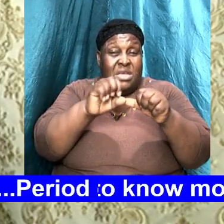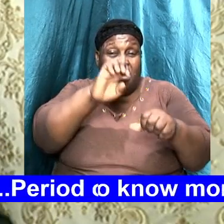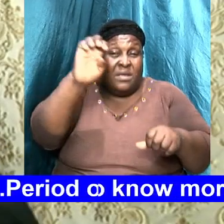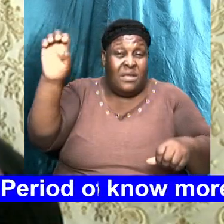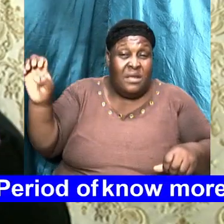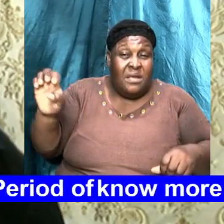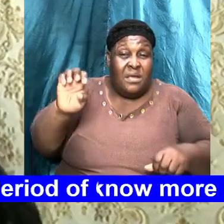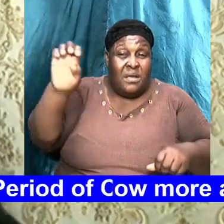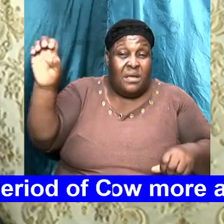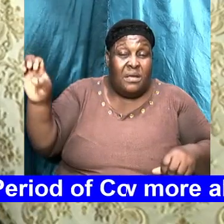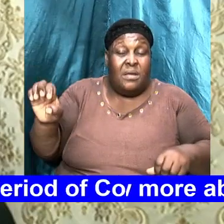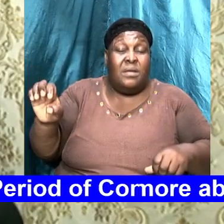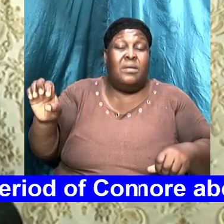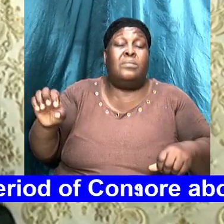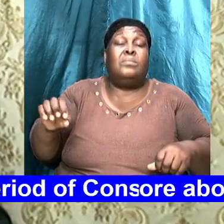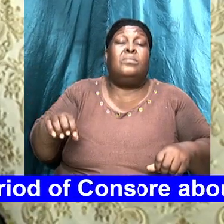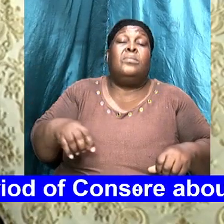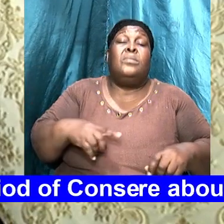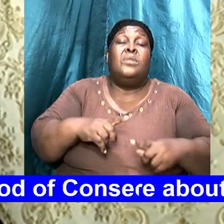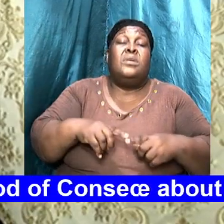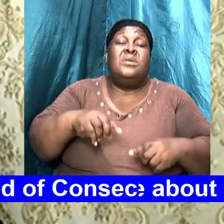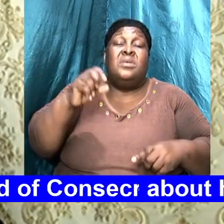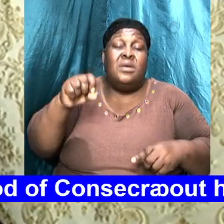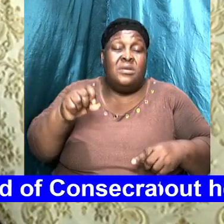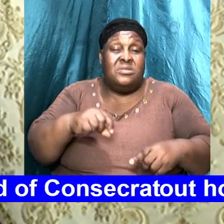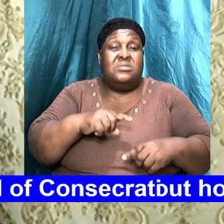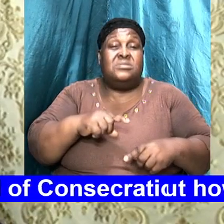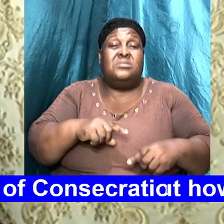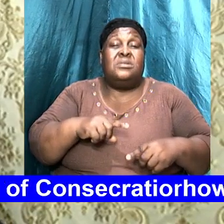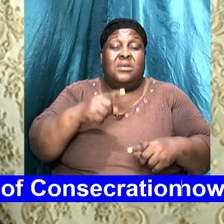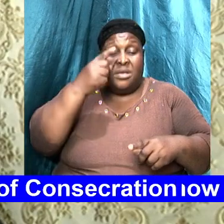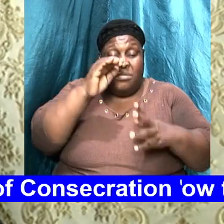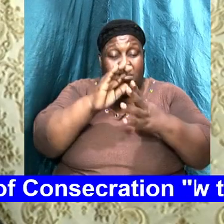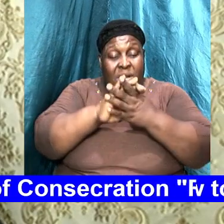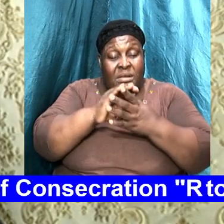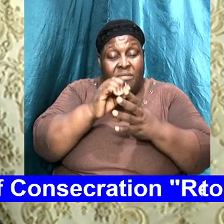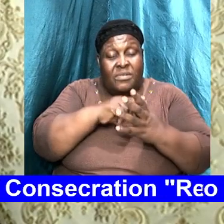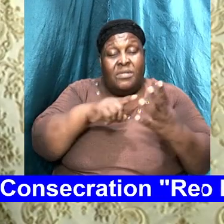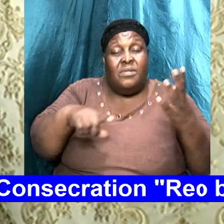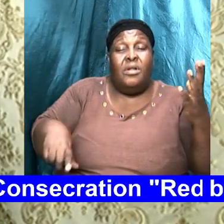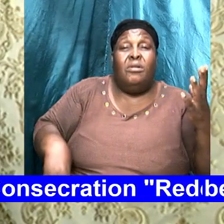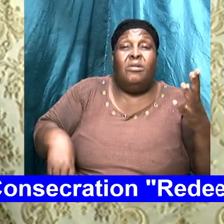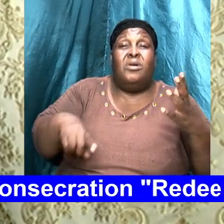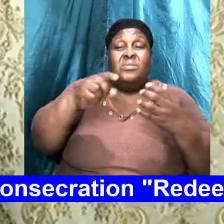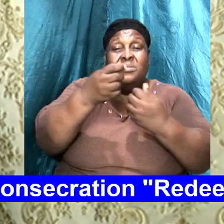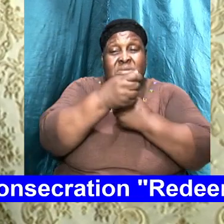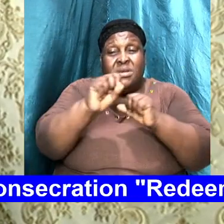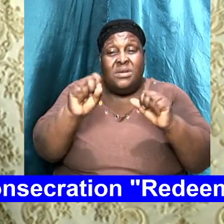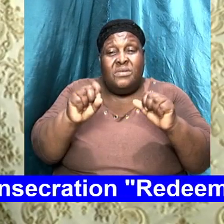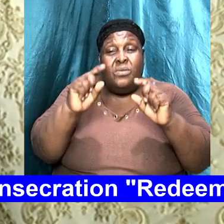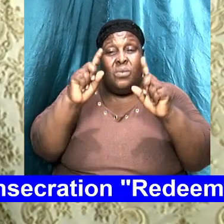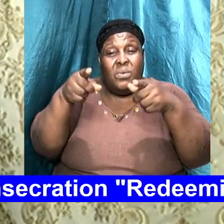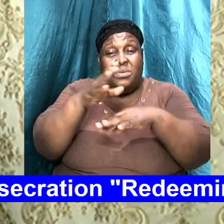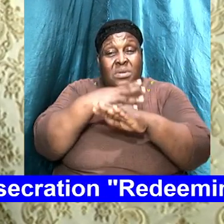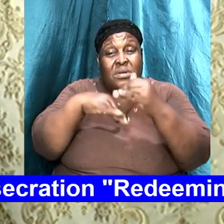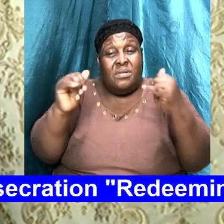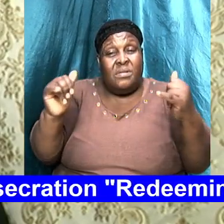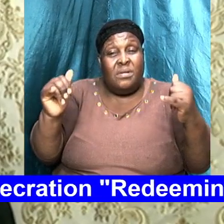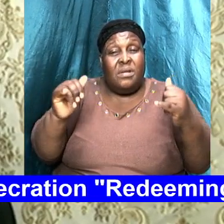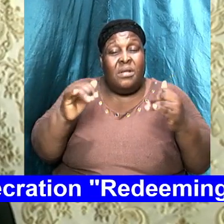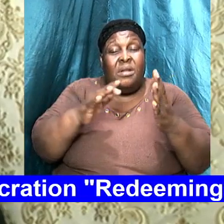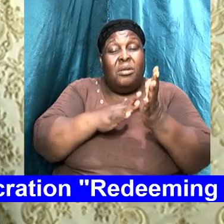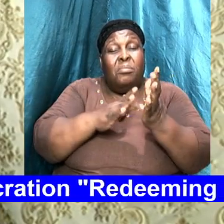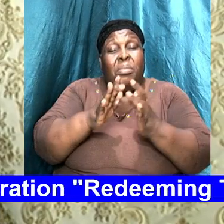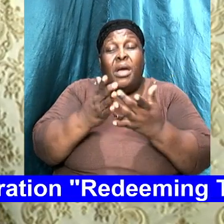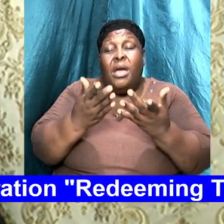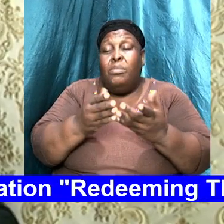altar and say yes I believe in the Lord that you are saved and that you are going to heaven. Because the Bible does not teach that the